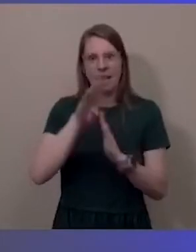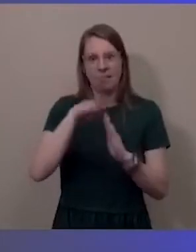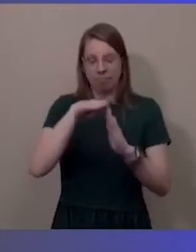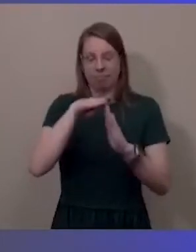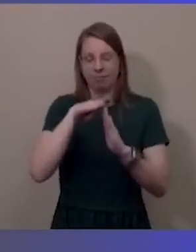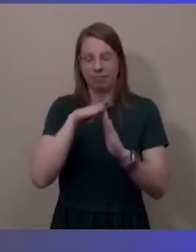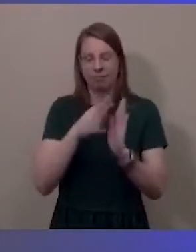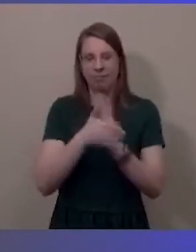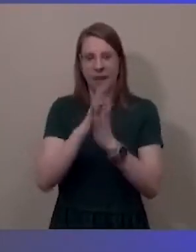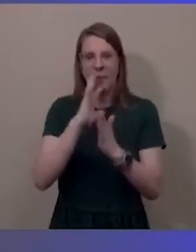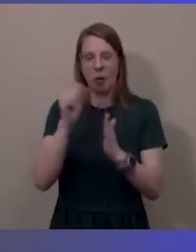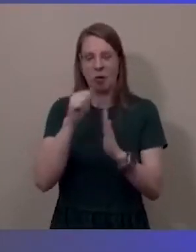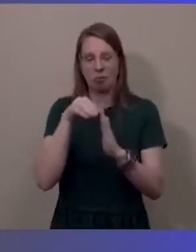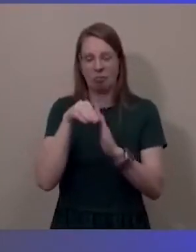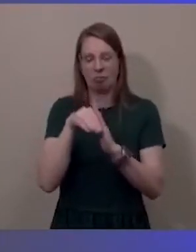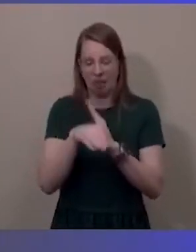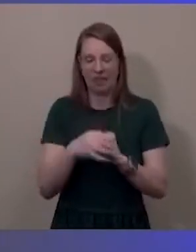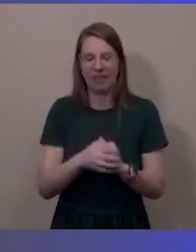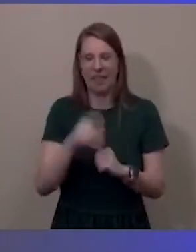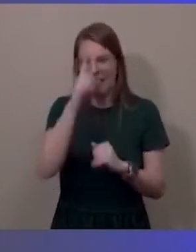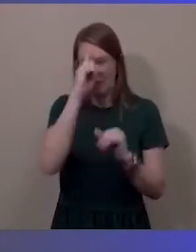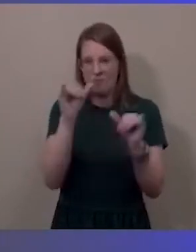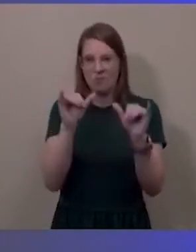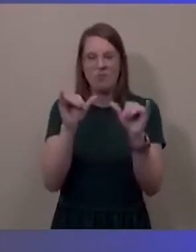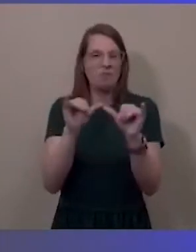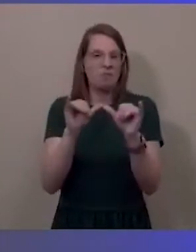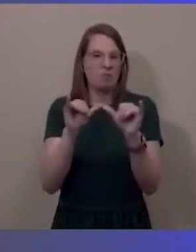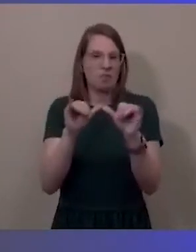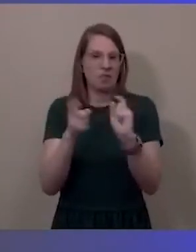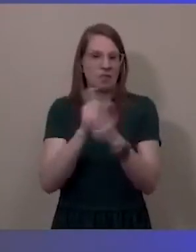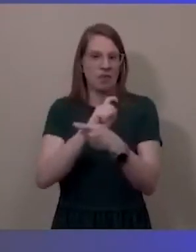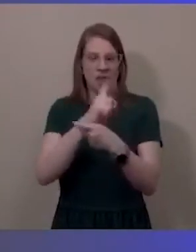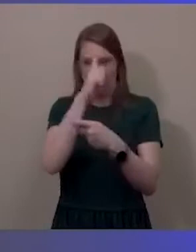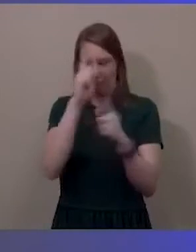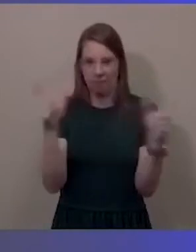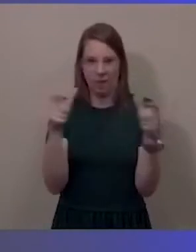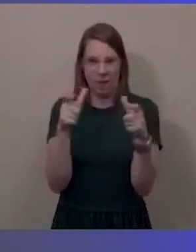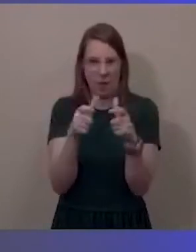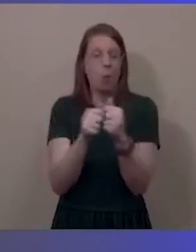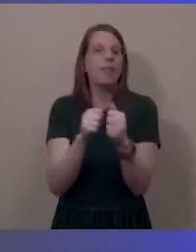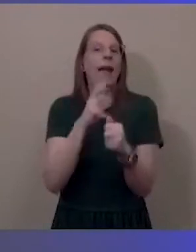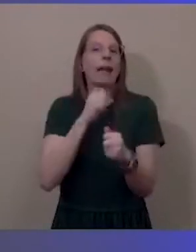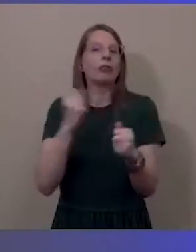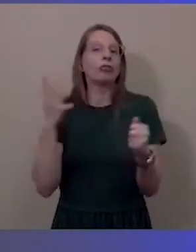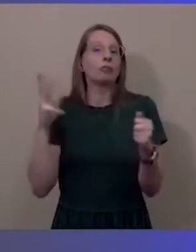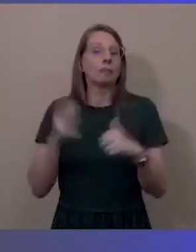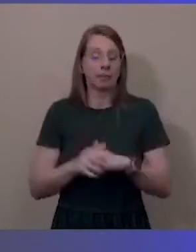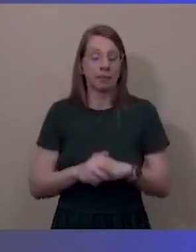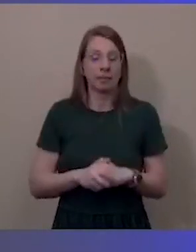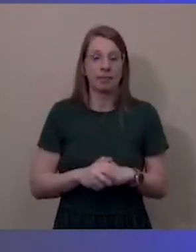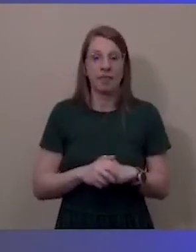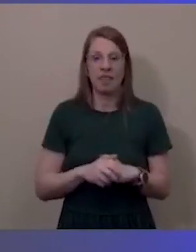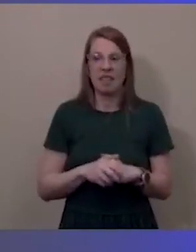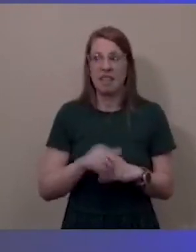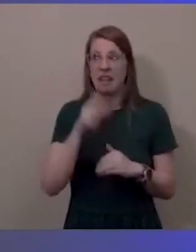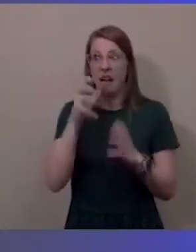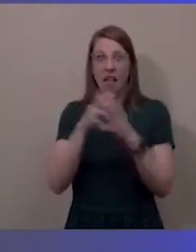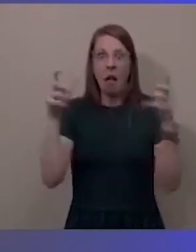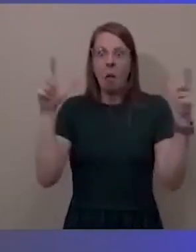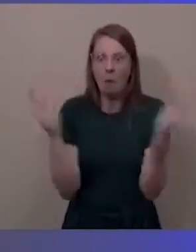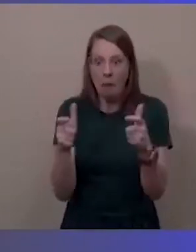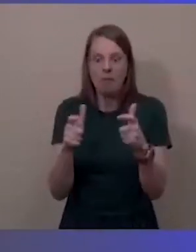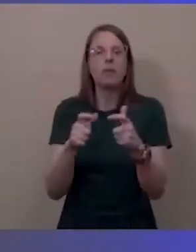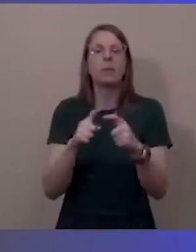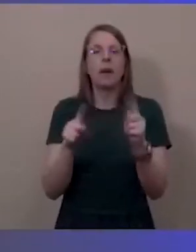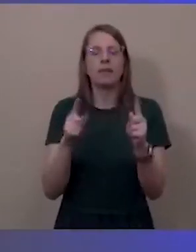And the brain, we actually can measure brain changes of shrinkage just with age alone. It's a very small amount, but it's there.